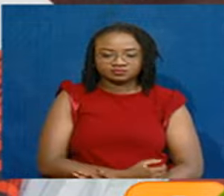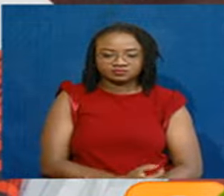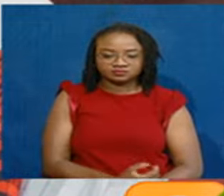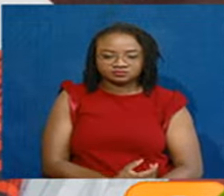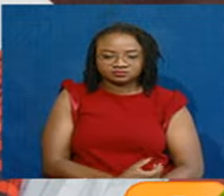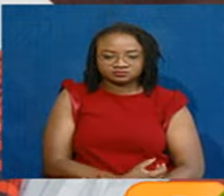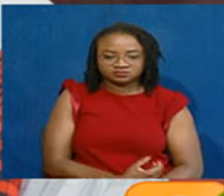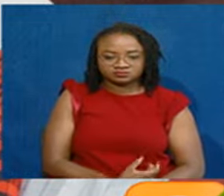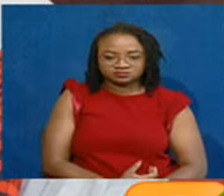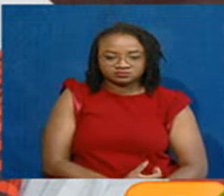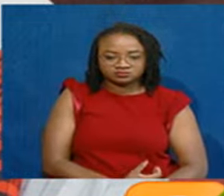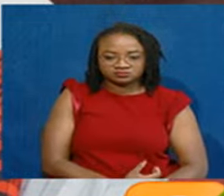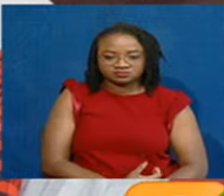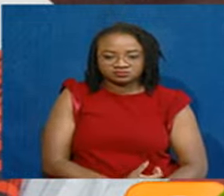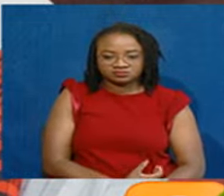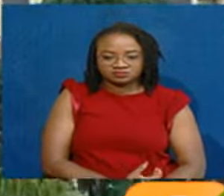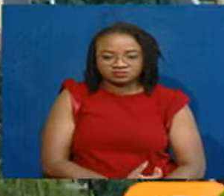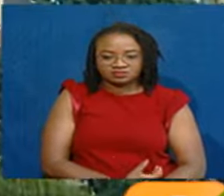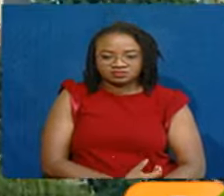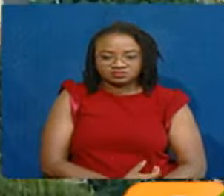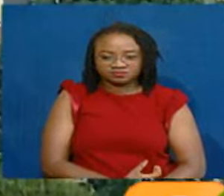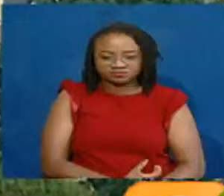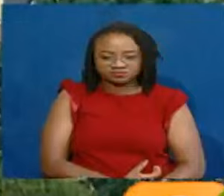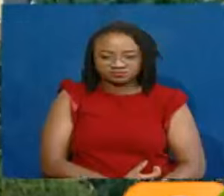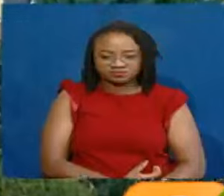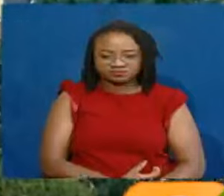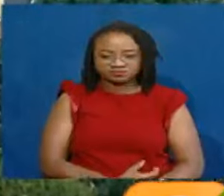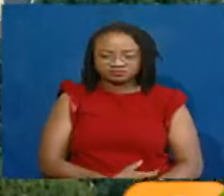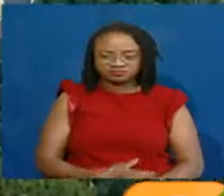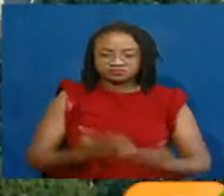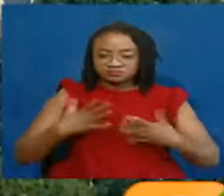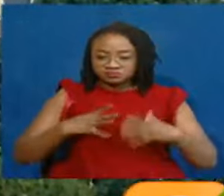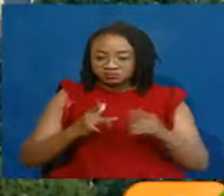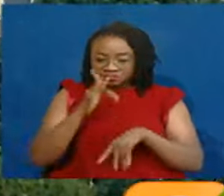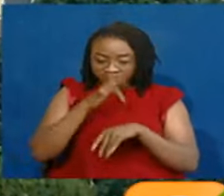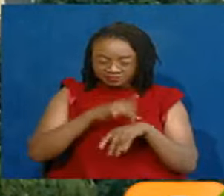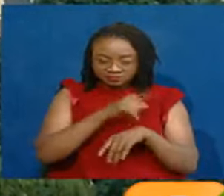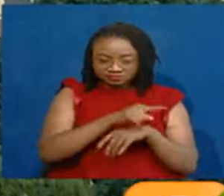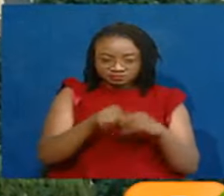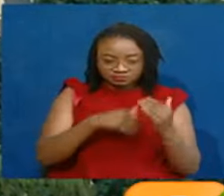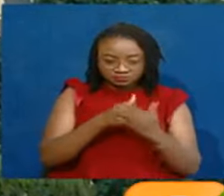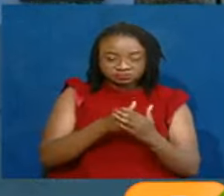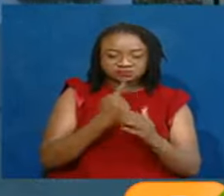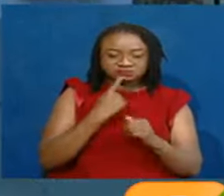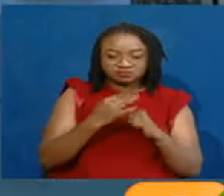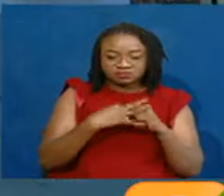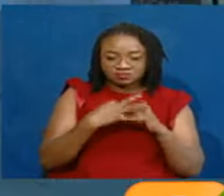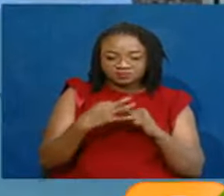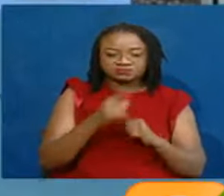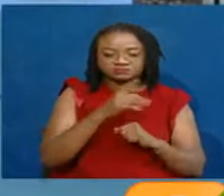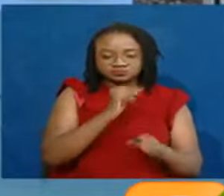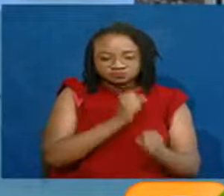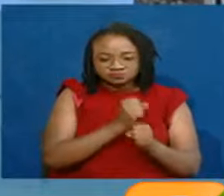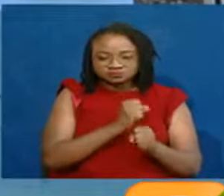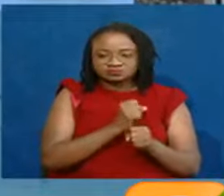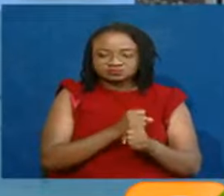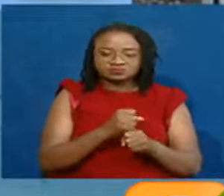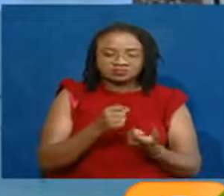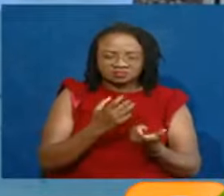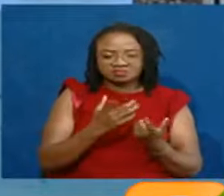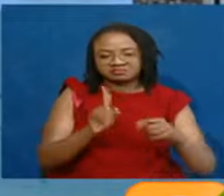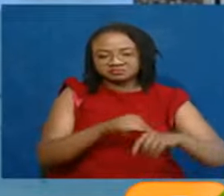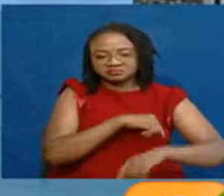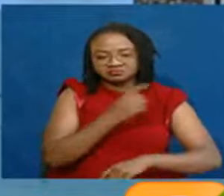the now impeached Rigathi Gachagua. The affected individuals were serving as chief of staff and deputy chief of staff,